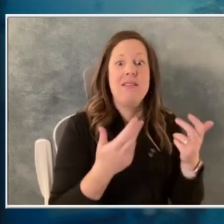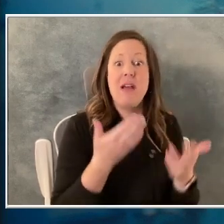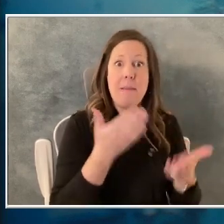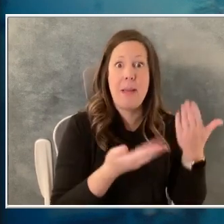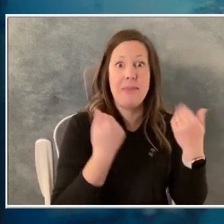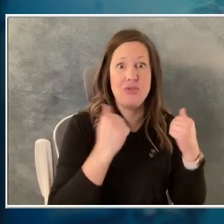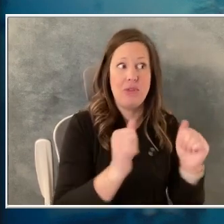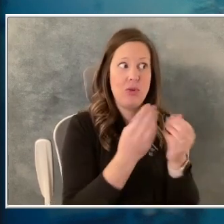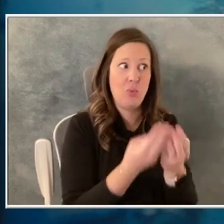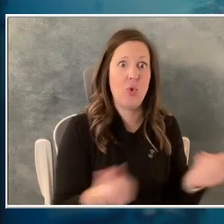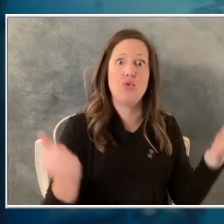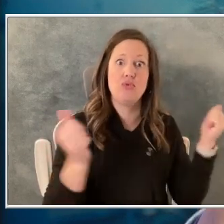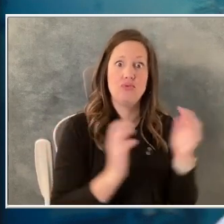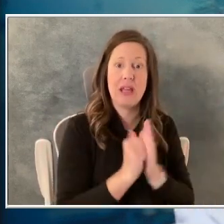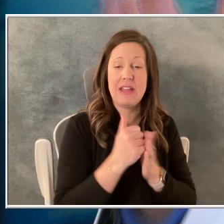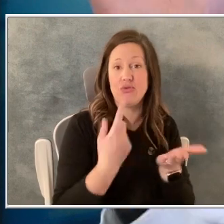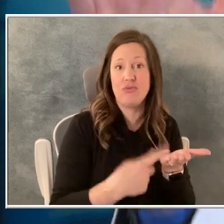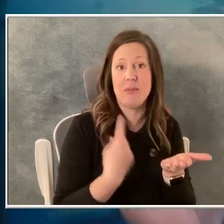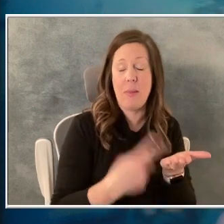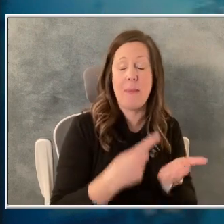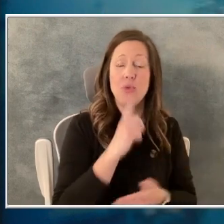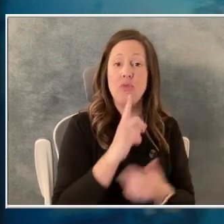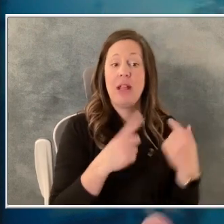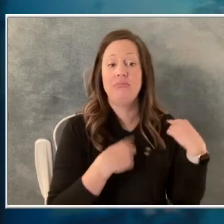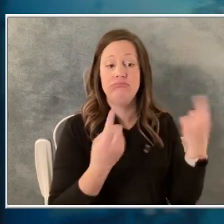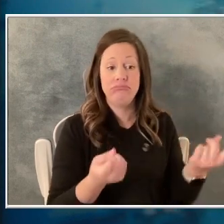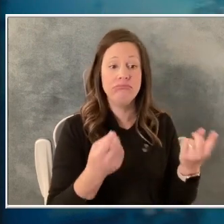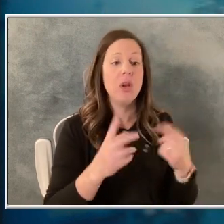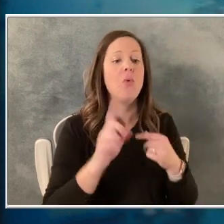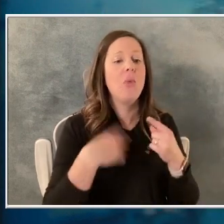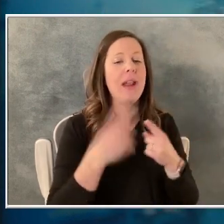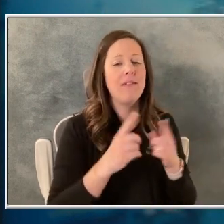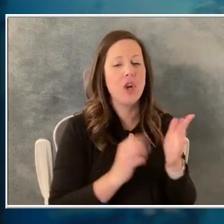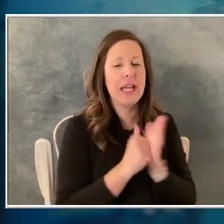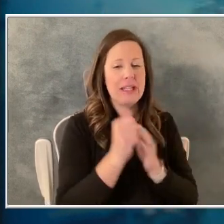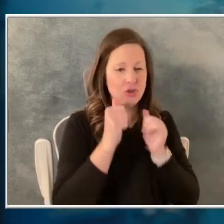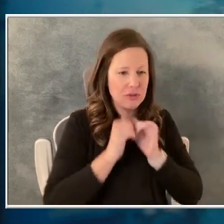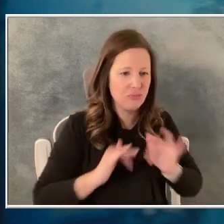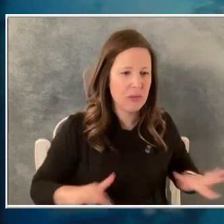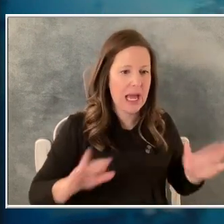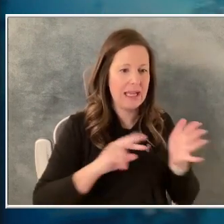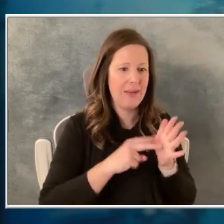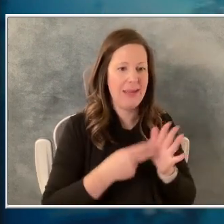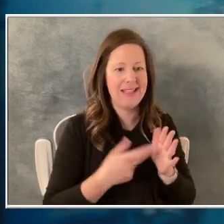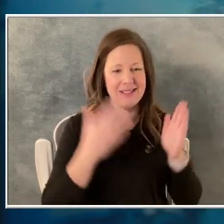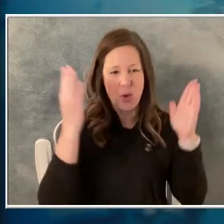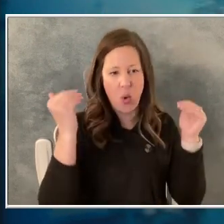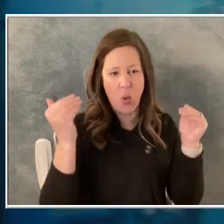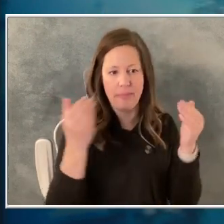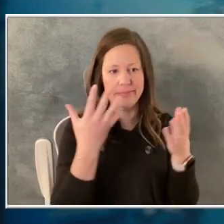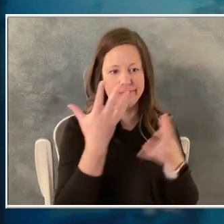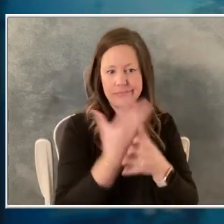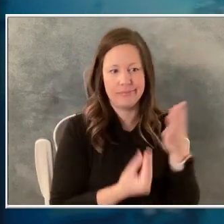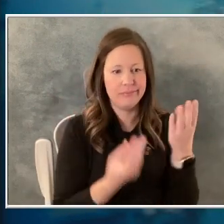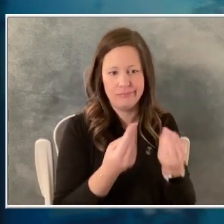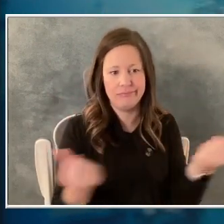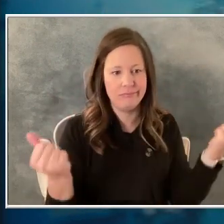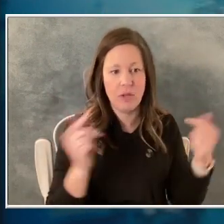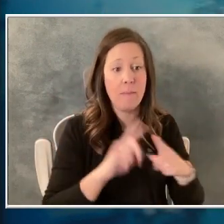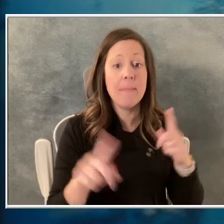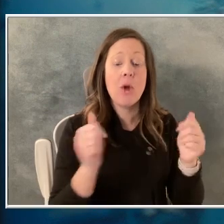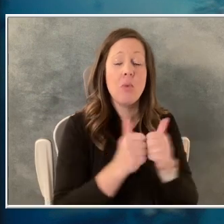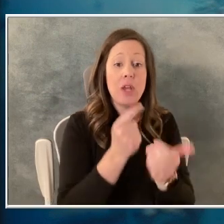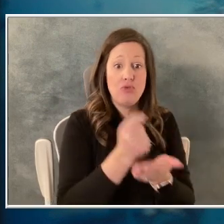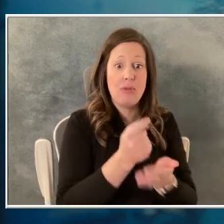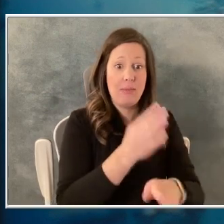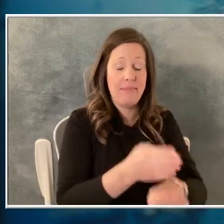cancer. So historically we thought once the cancer is spread, we have no more hope. But actually with advances in treatment, for patients now with